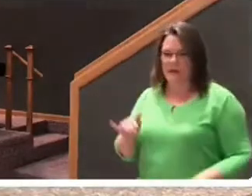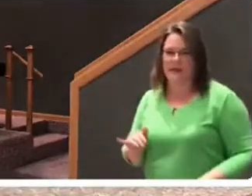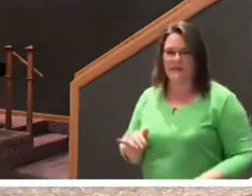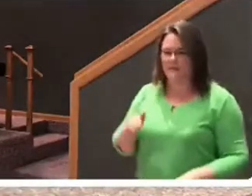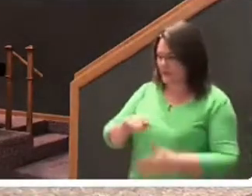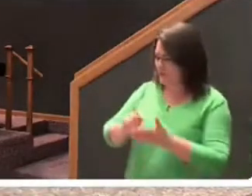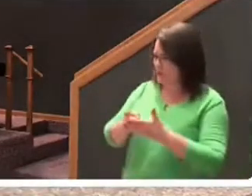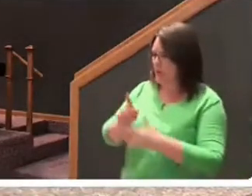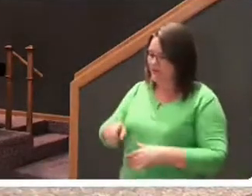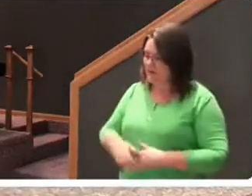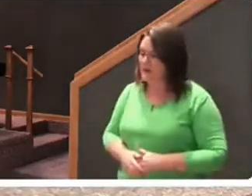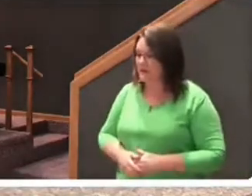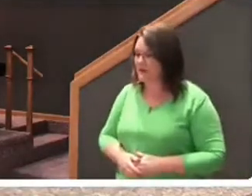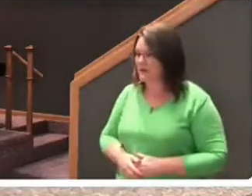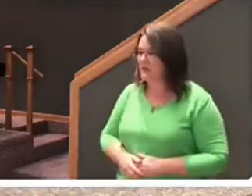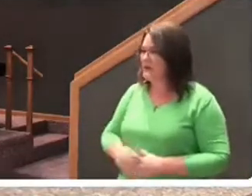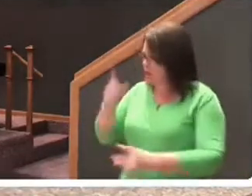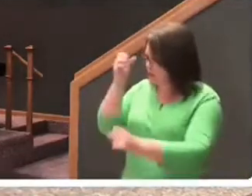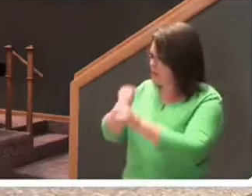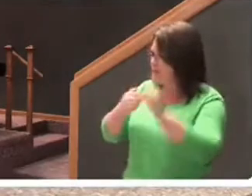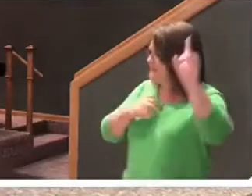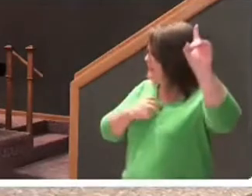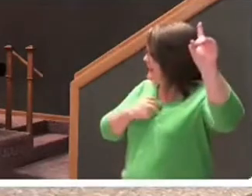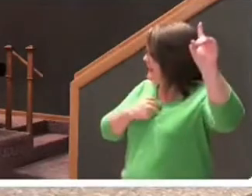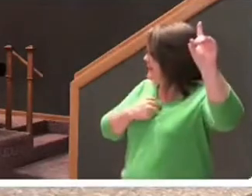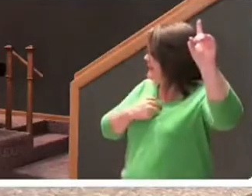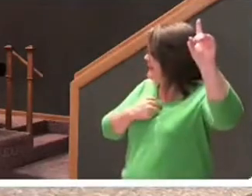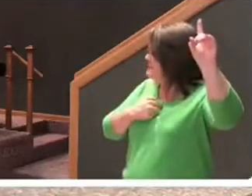your moment of need, you trusted me.